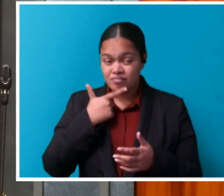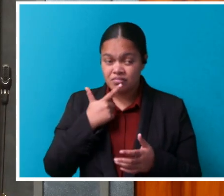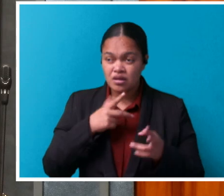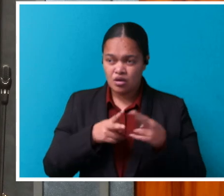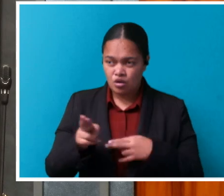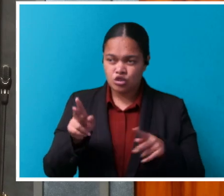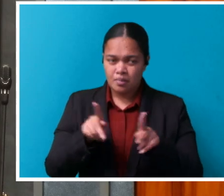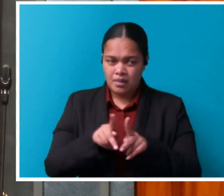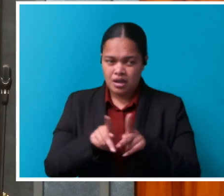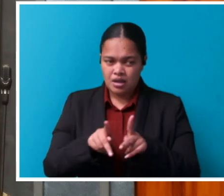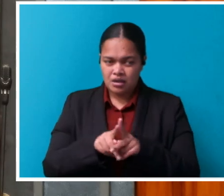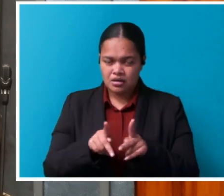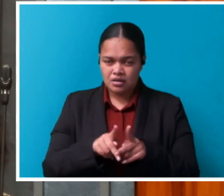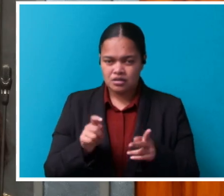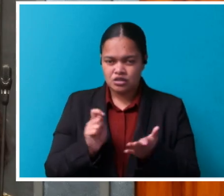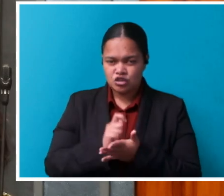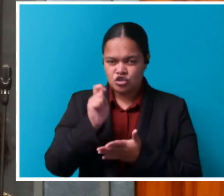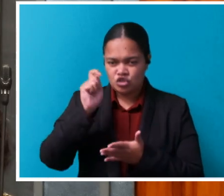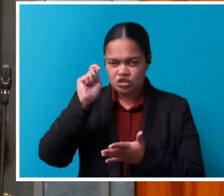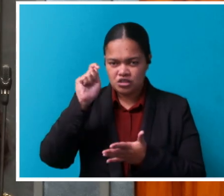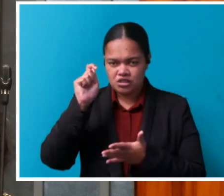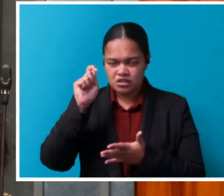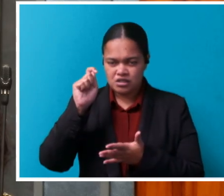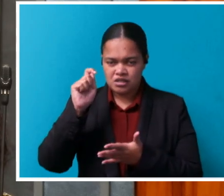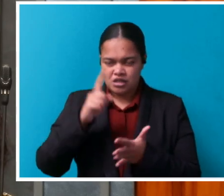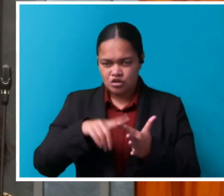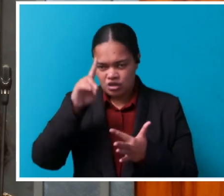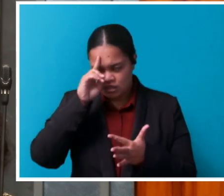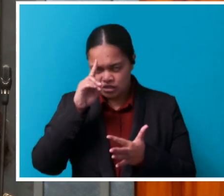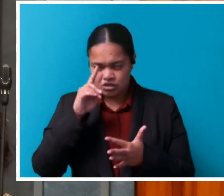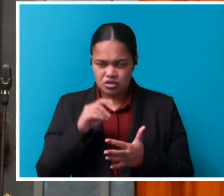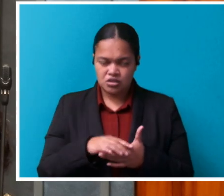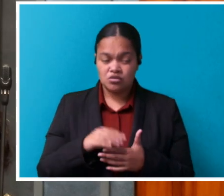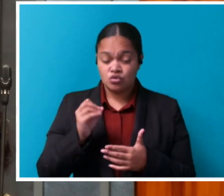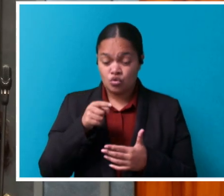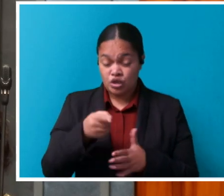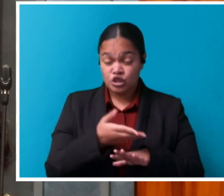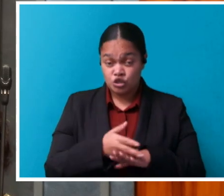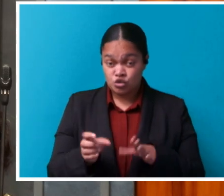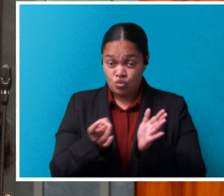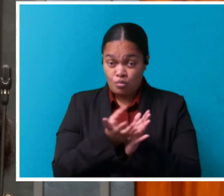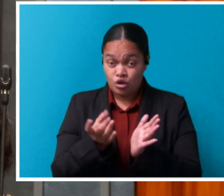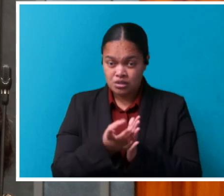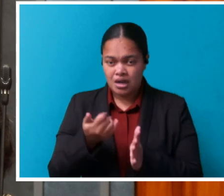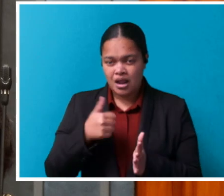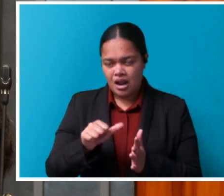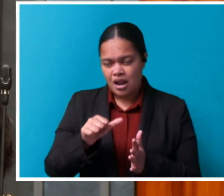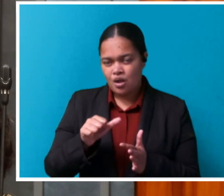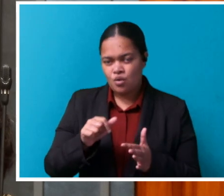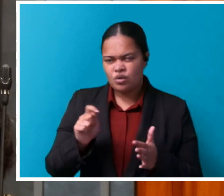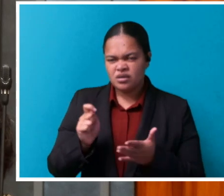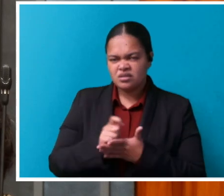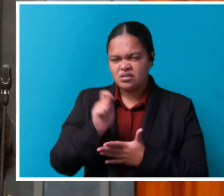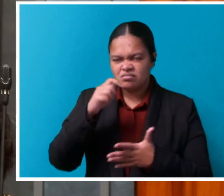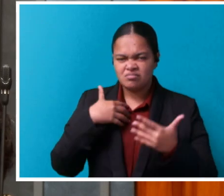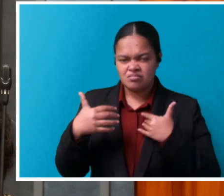Partner Tertiary Education Institution portal. This new portal allows the tertiary education institutions